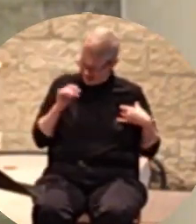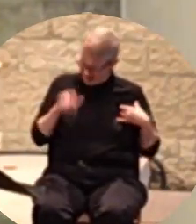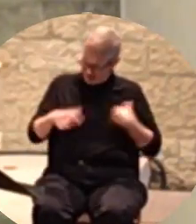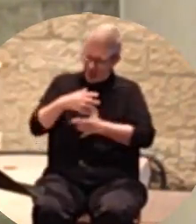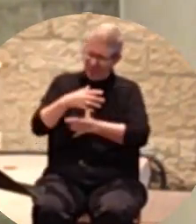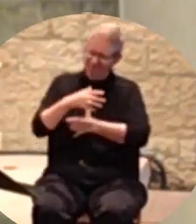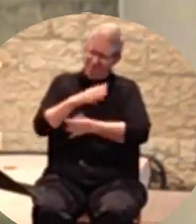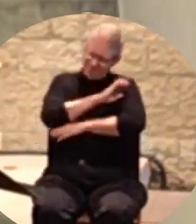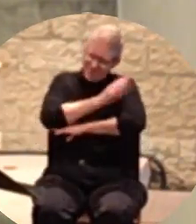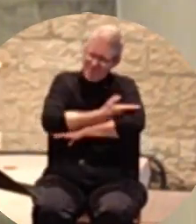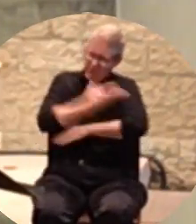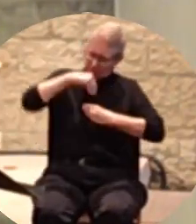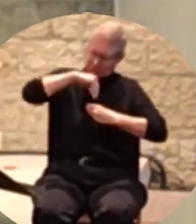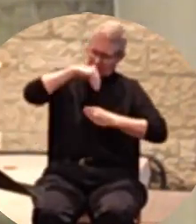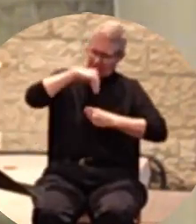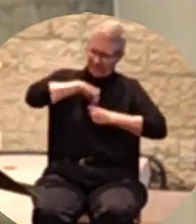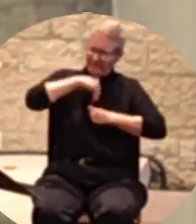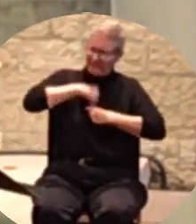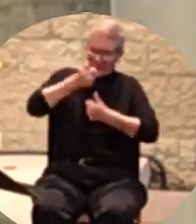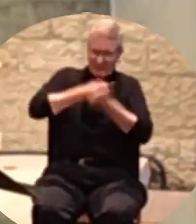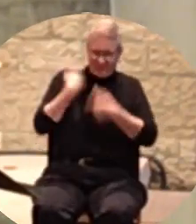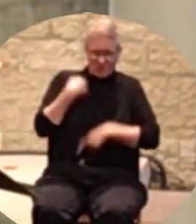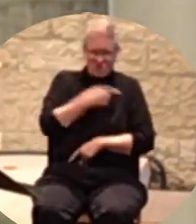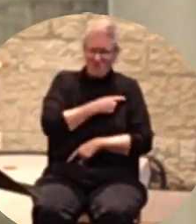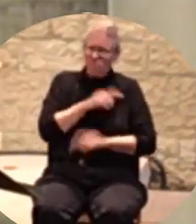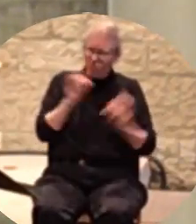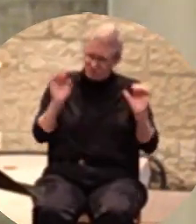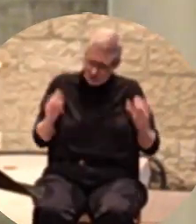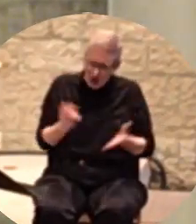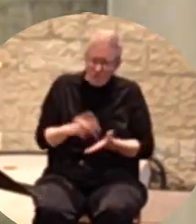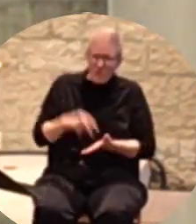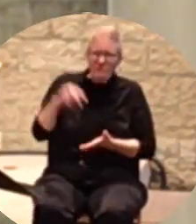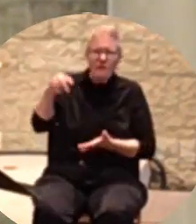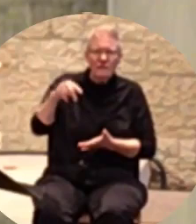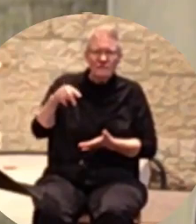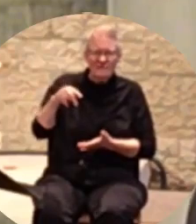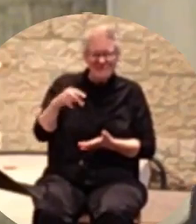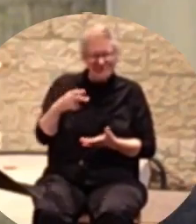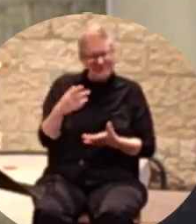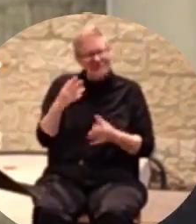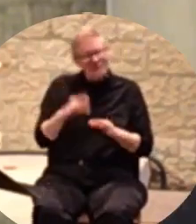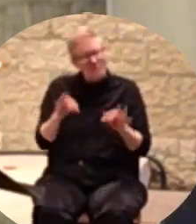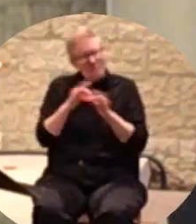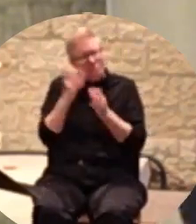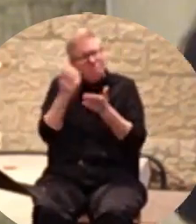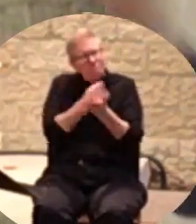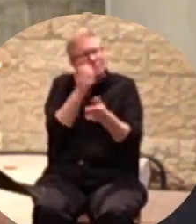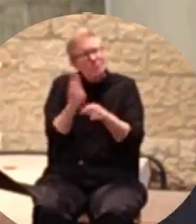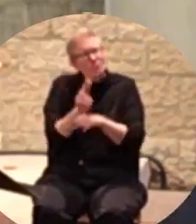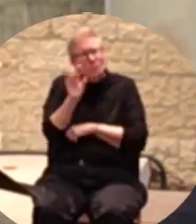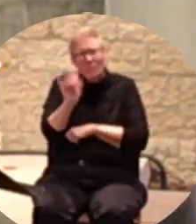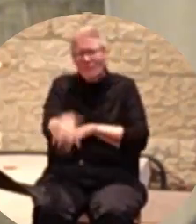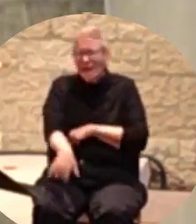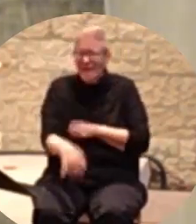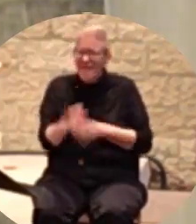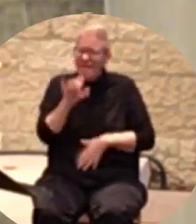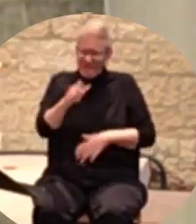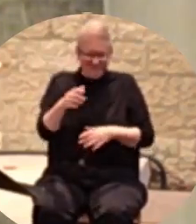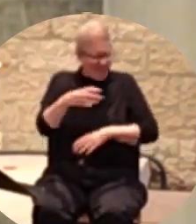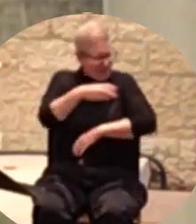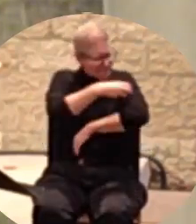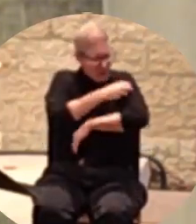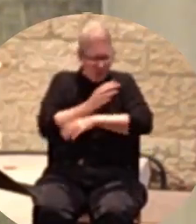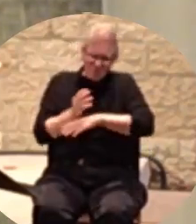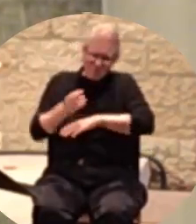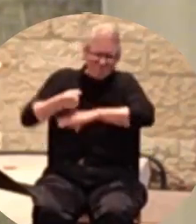to resurrect. And it's so important to use that power within. We have that power to overcome whatever we're